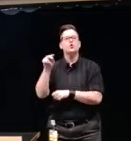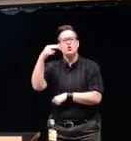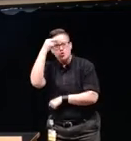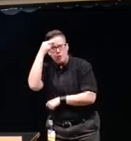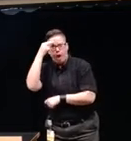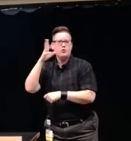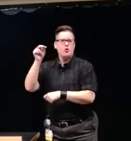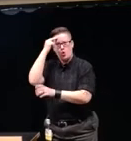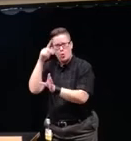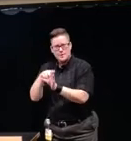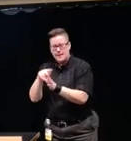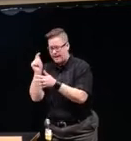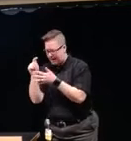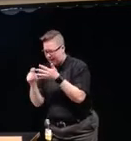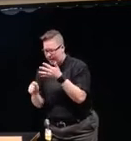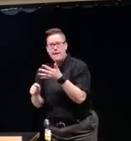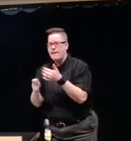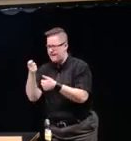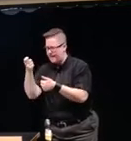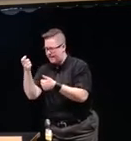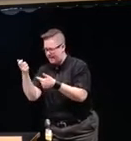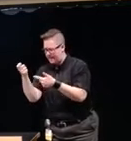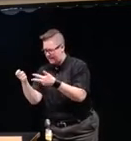set to pick up rule-in signs on